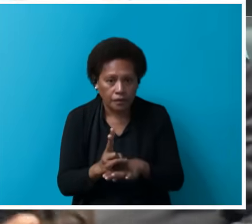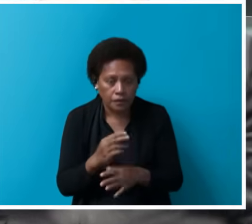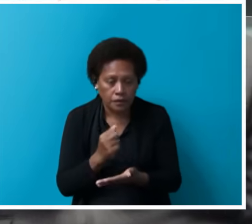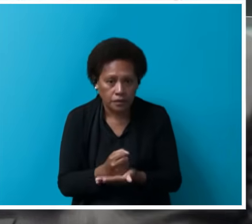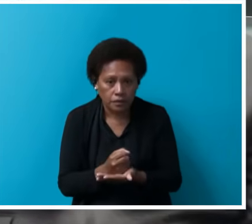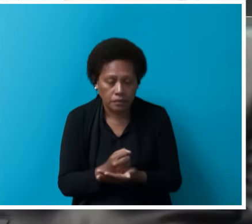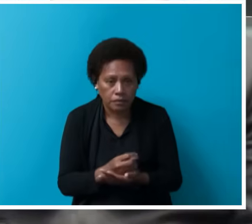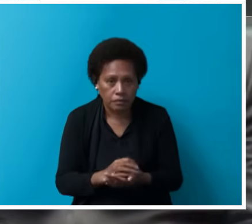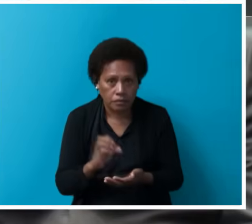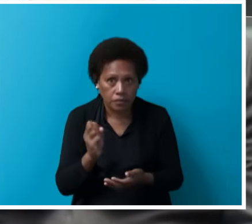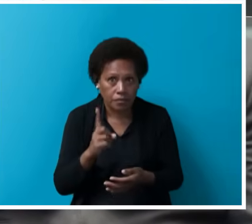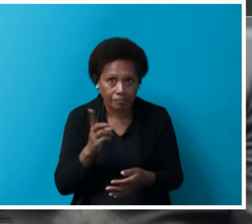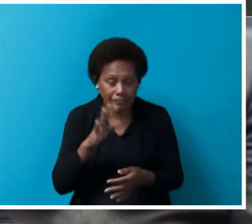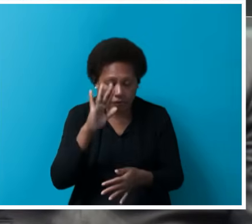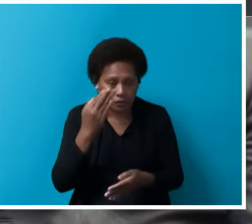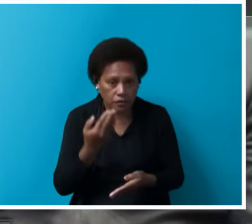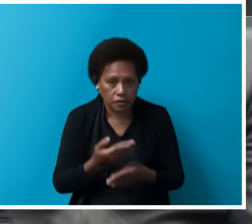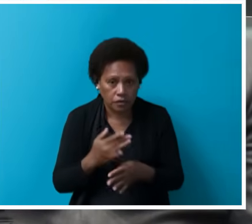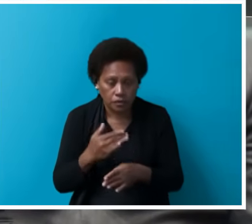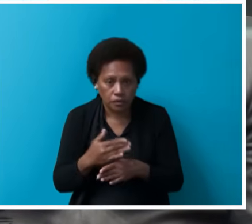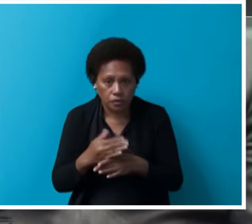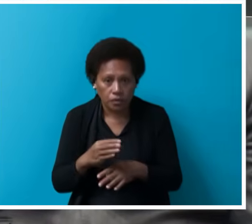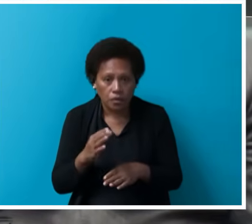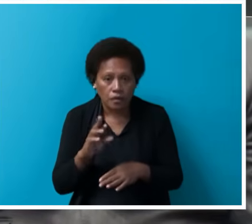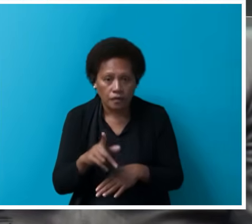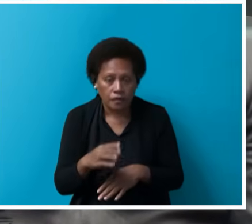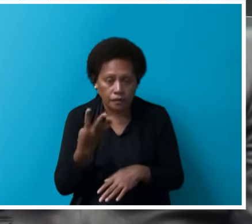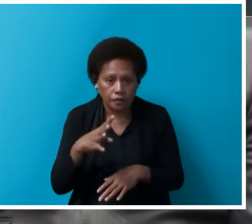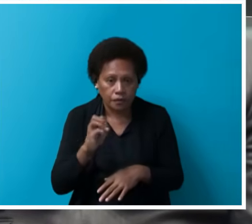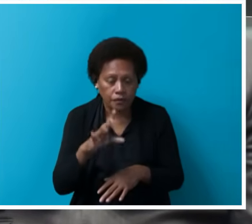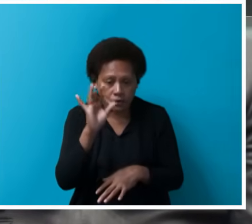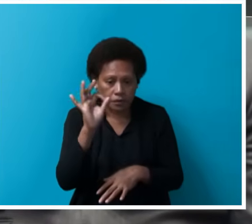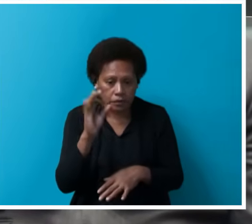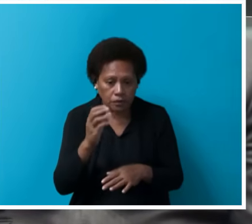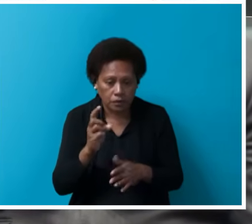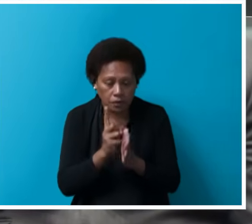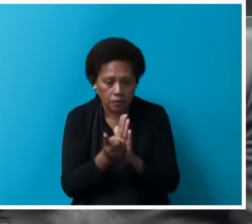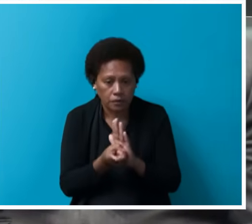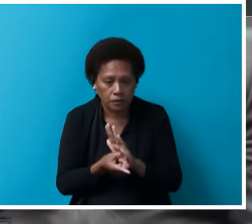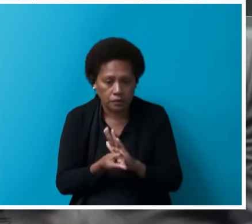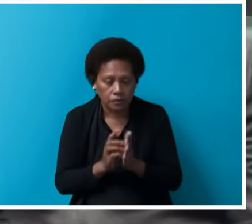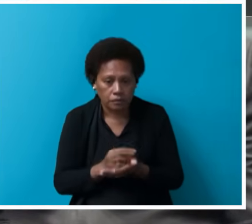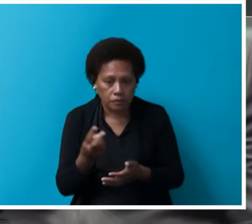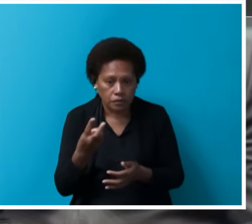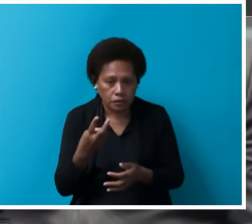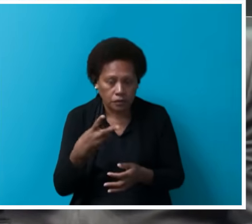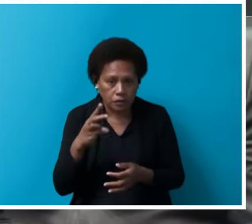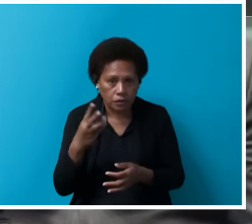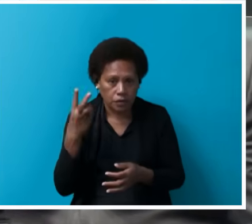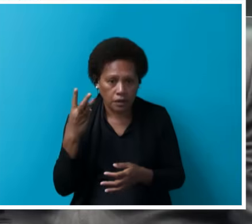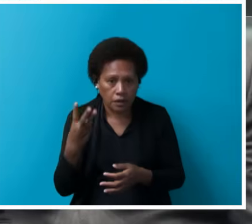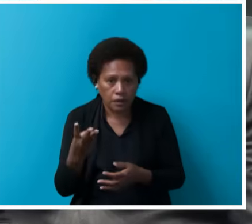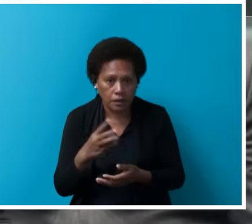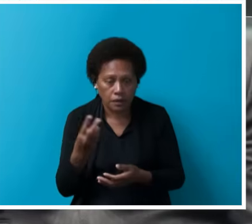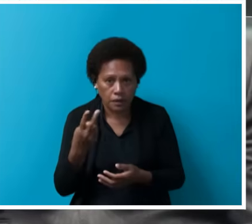resigned to go and study because they could work for 40 hours. 2023, it went up to 29,000. And 2024,